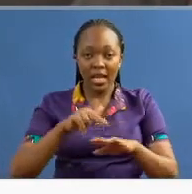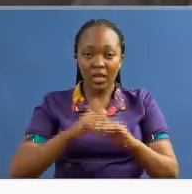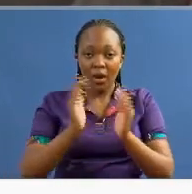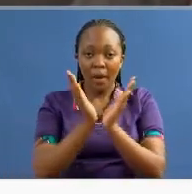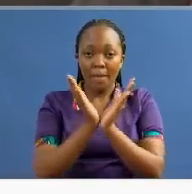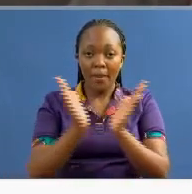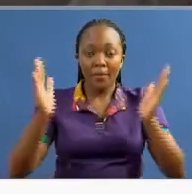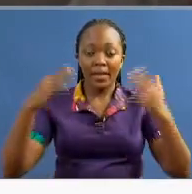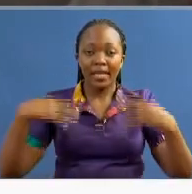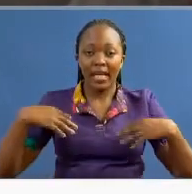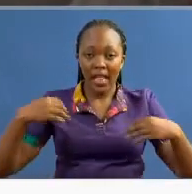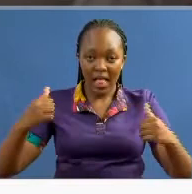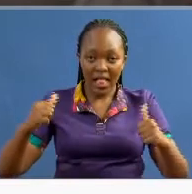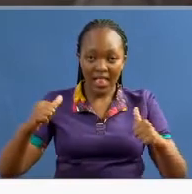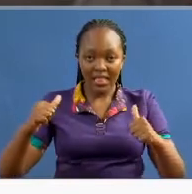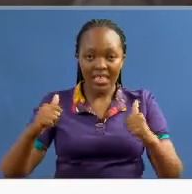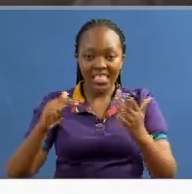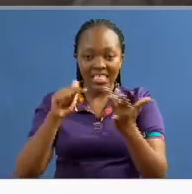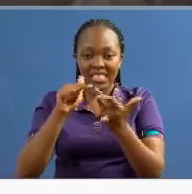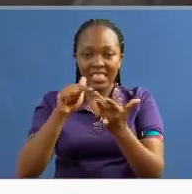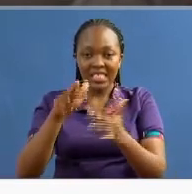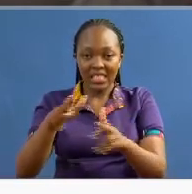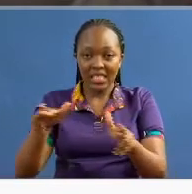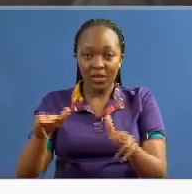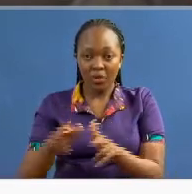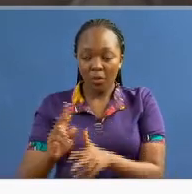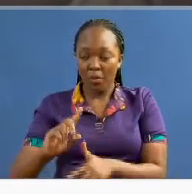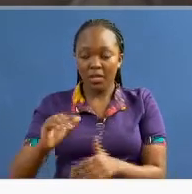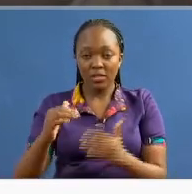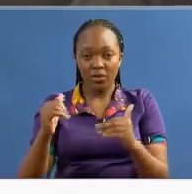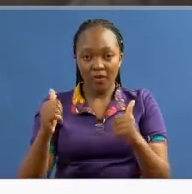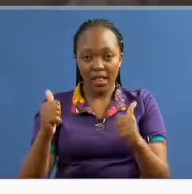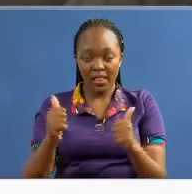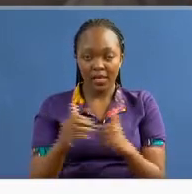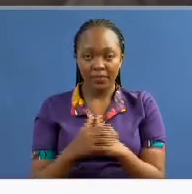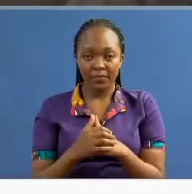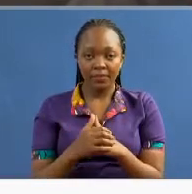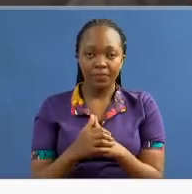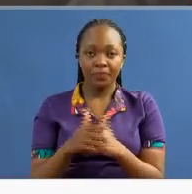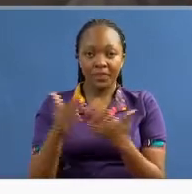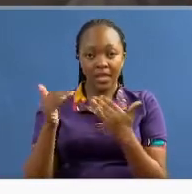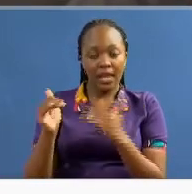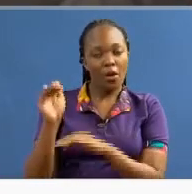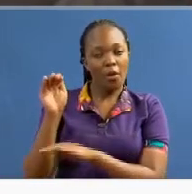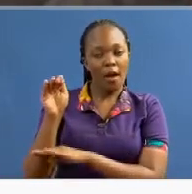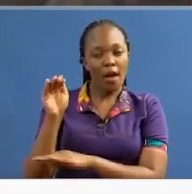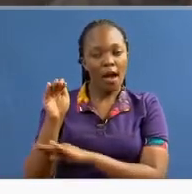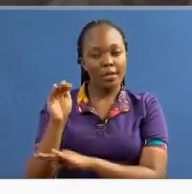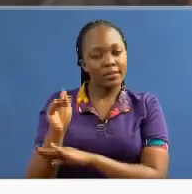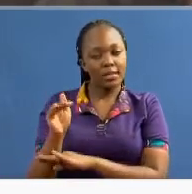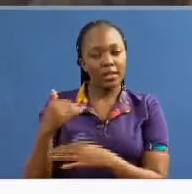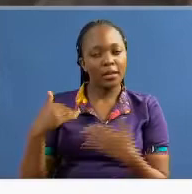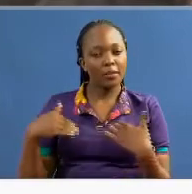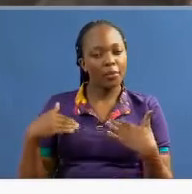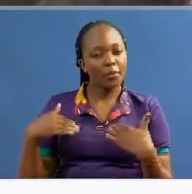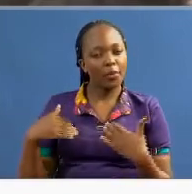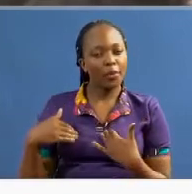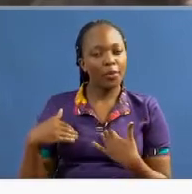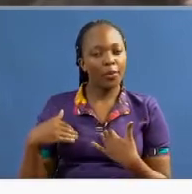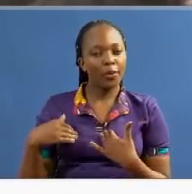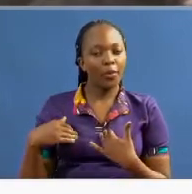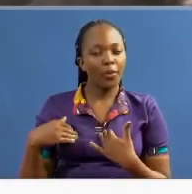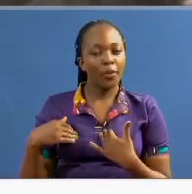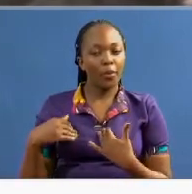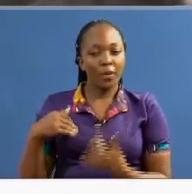Health Laboratories of the Ministry of Health. I would like to add here, however,